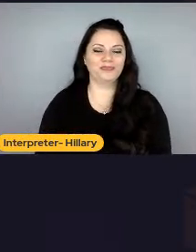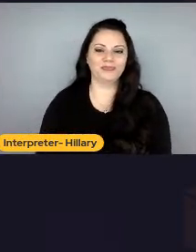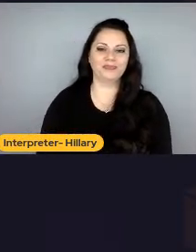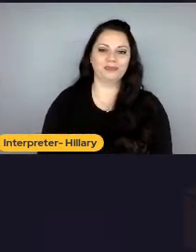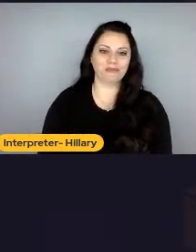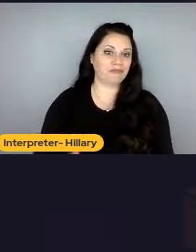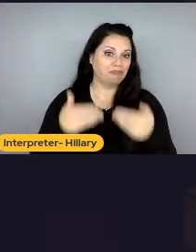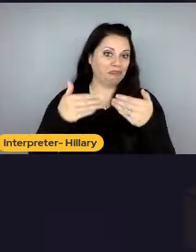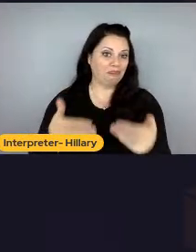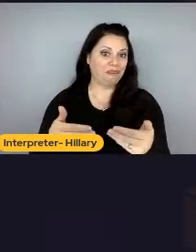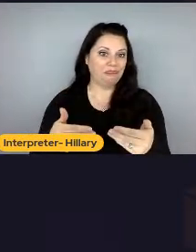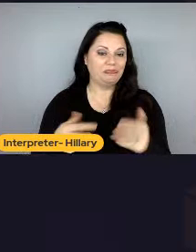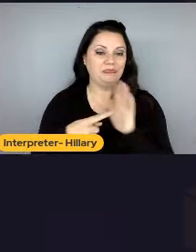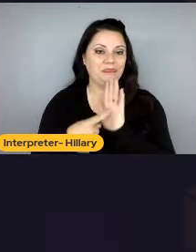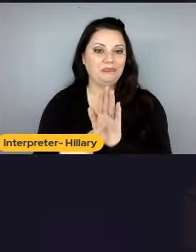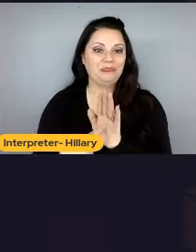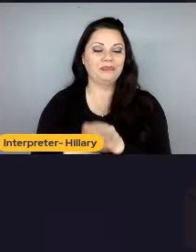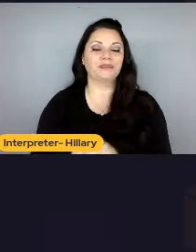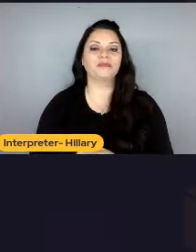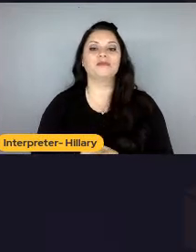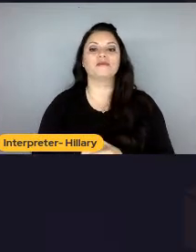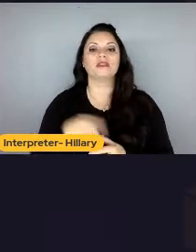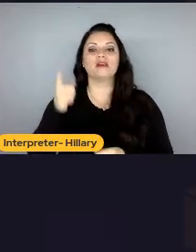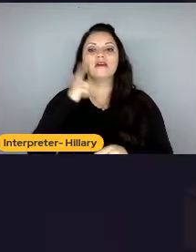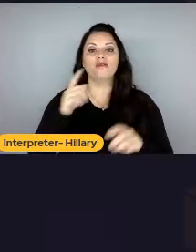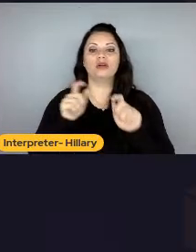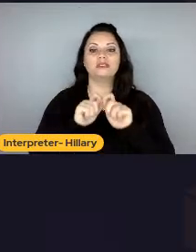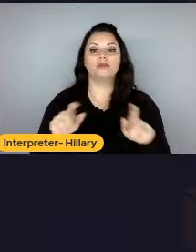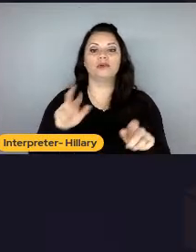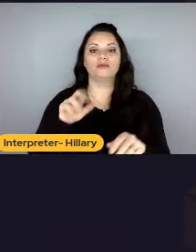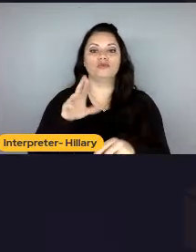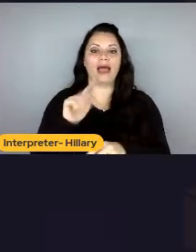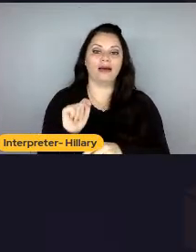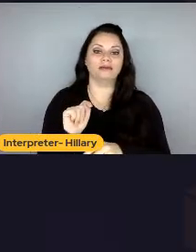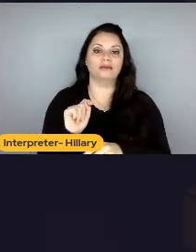in and deploy React application.